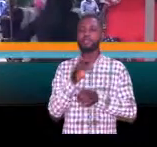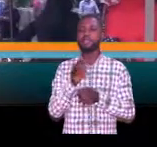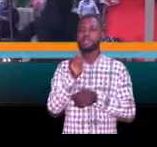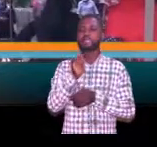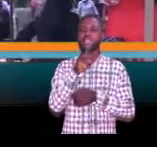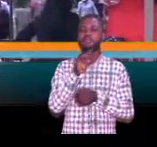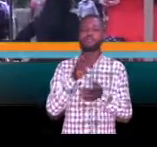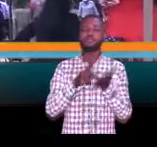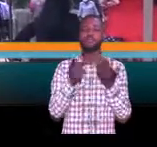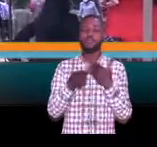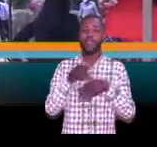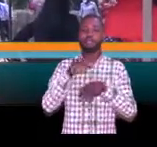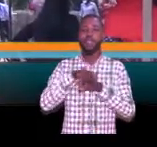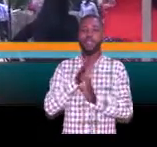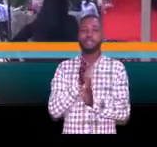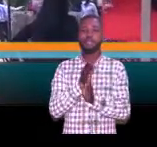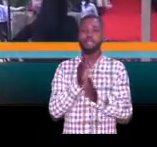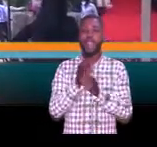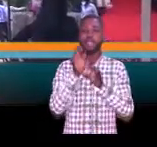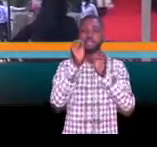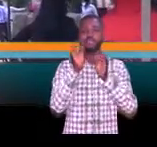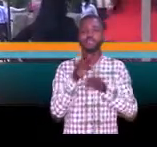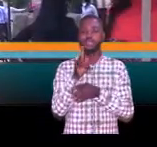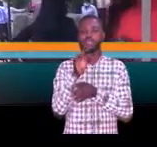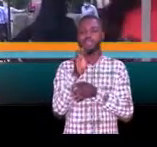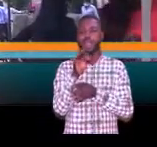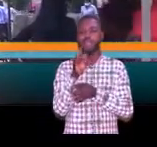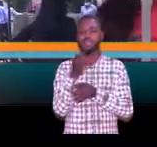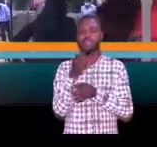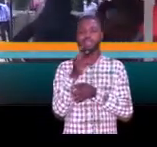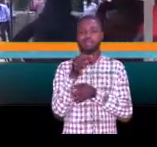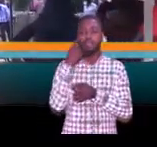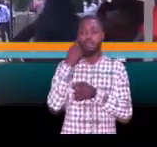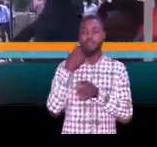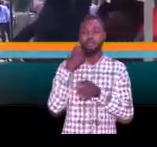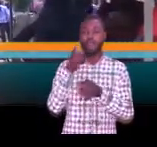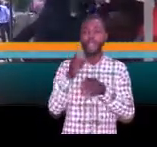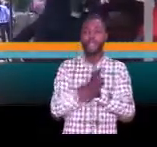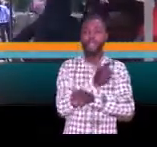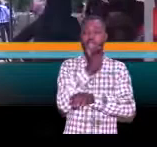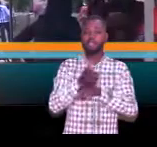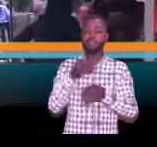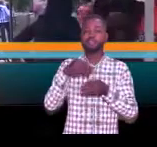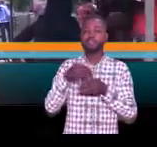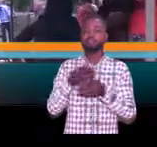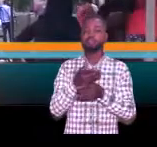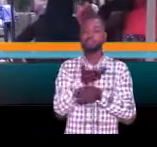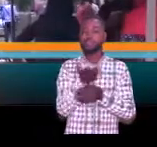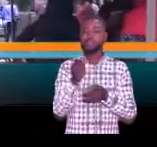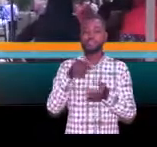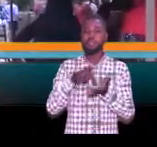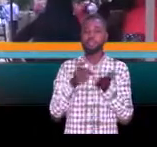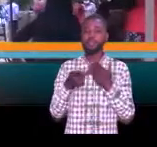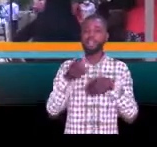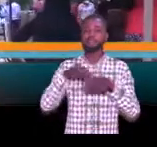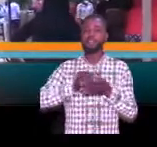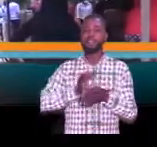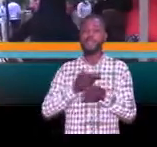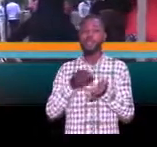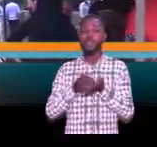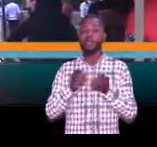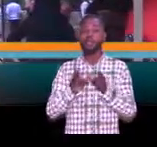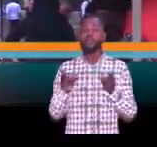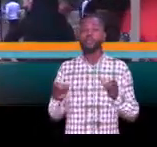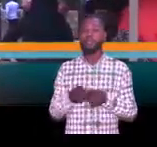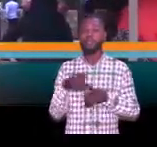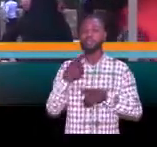television programs, there have been online teaching via telegrams. For launching this thing now in our own locality, the